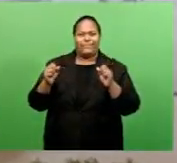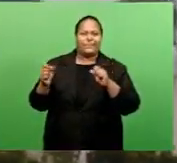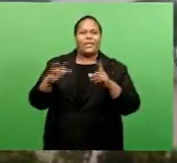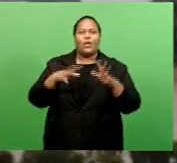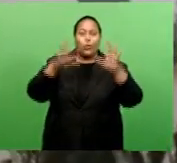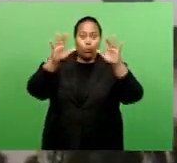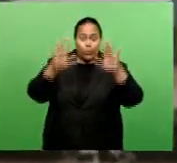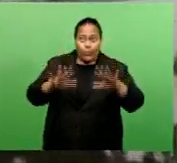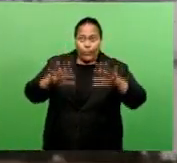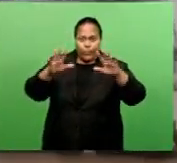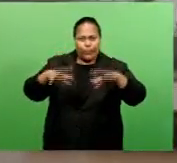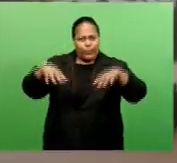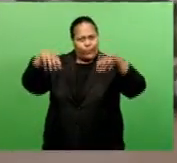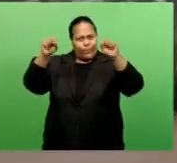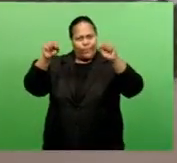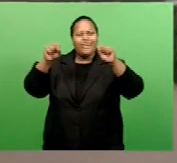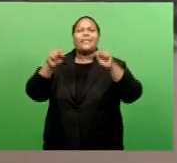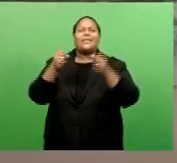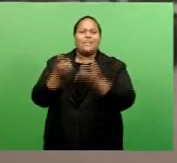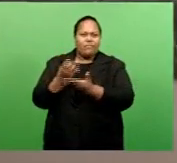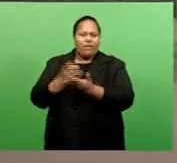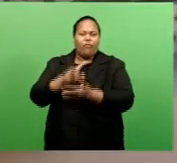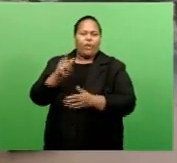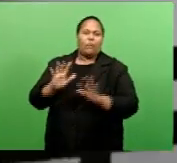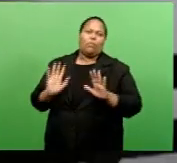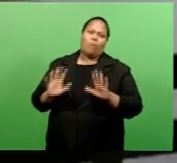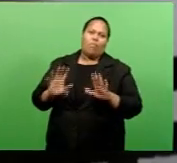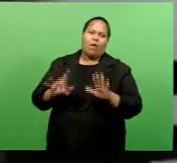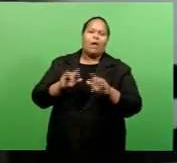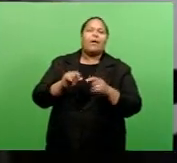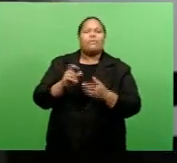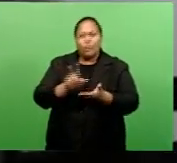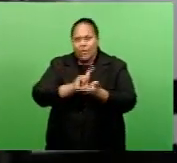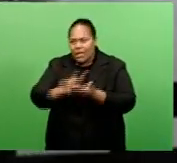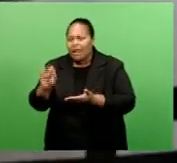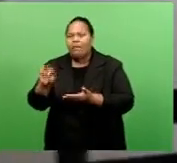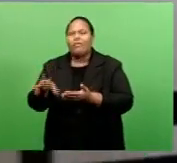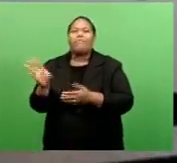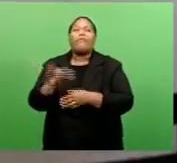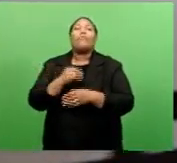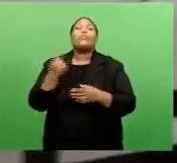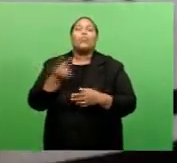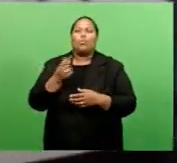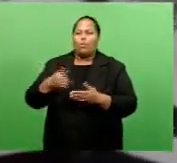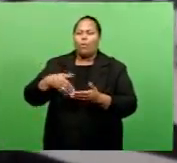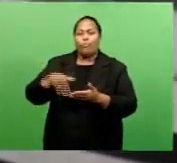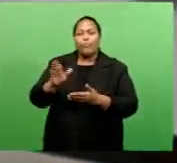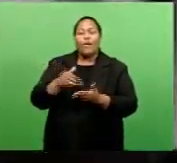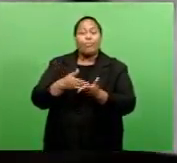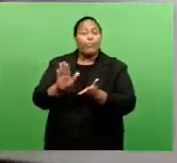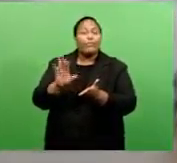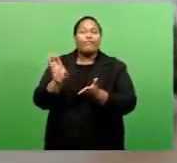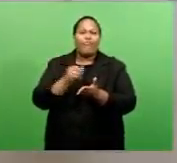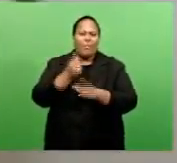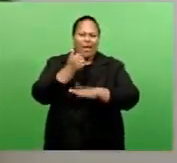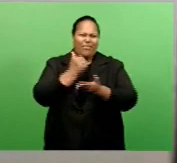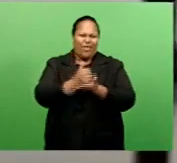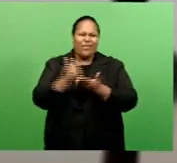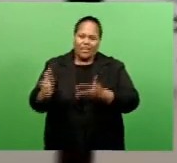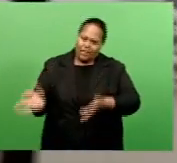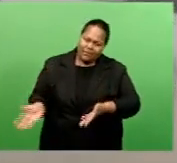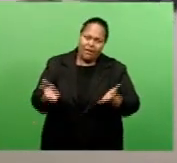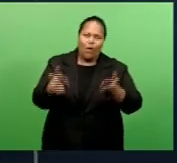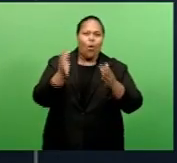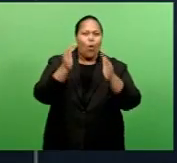the all clear from authorities before returning home. Most areas are still under flood waters. Dipesh Kumar,